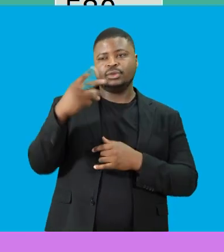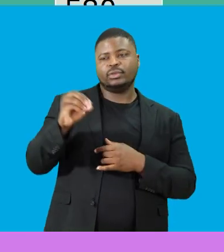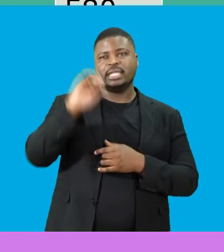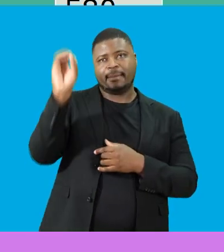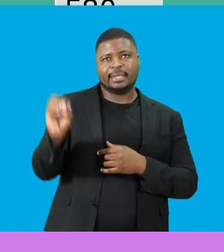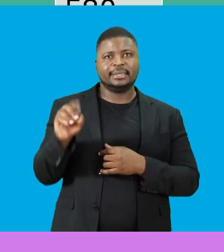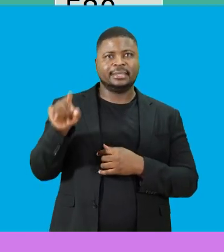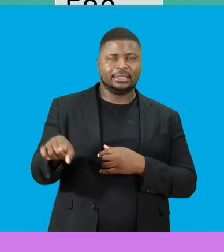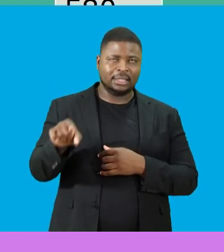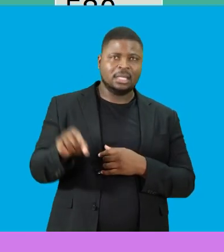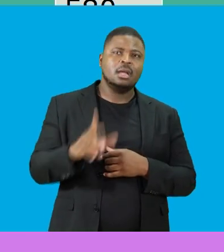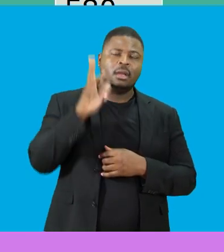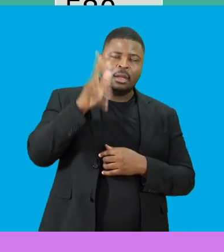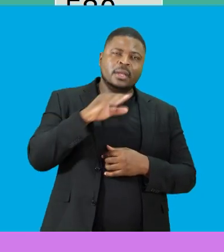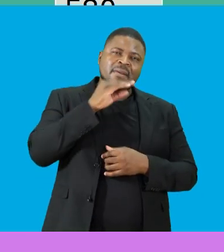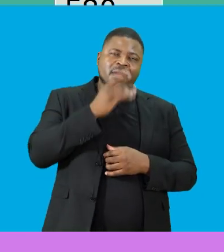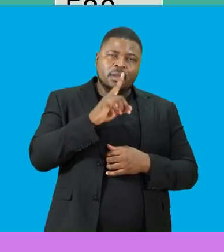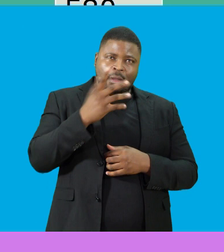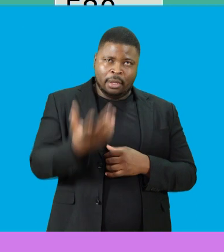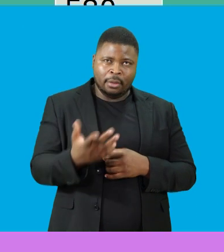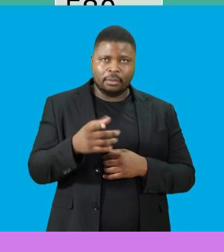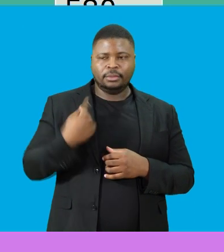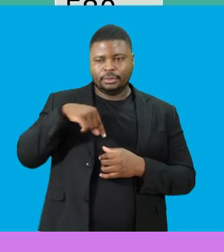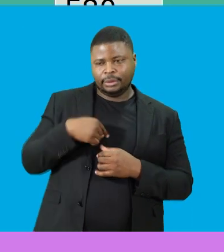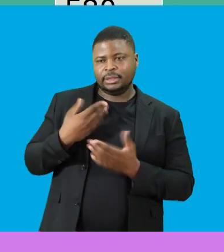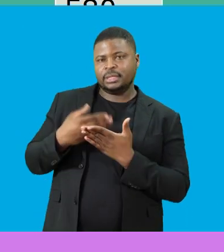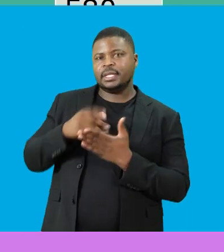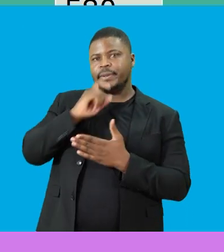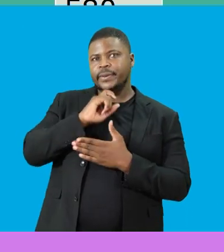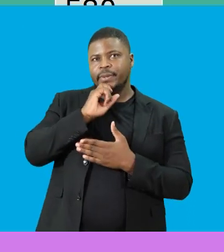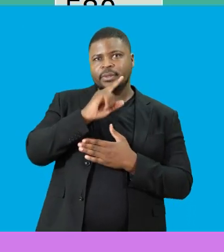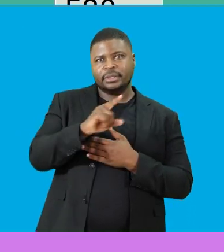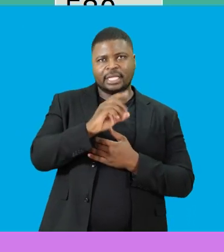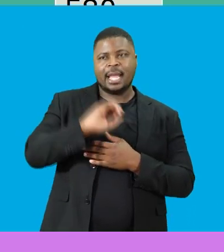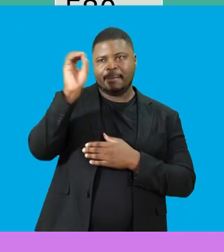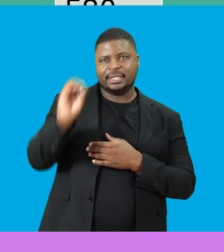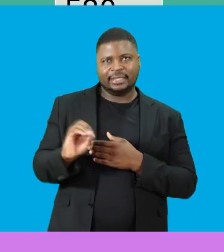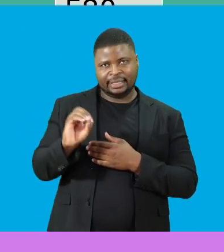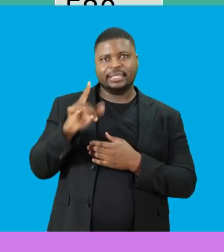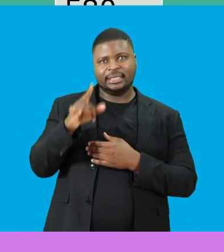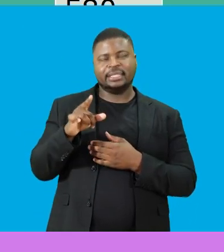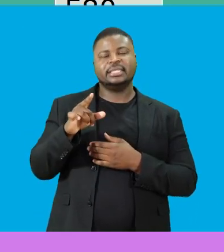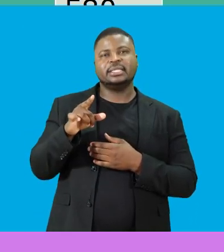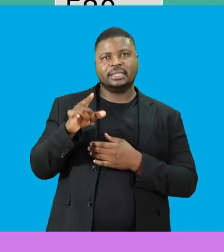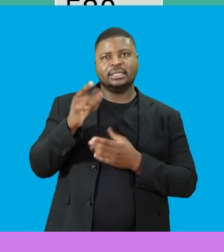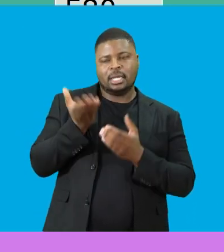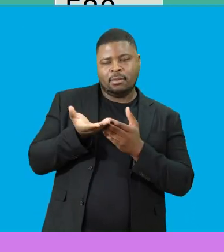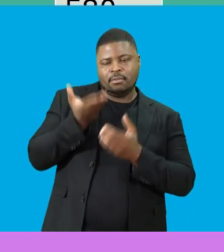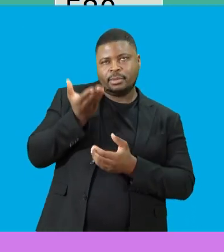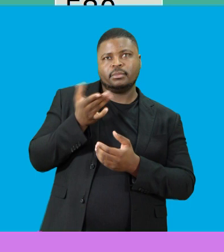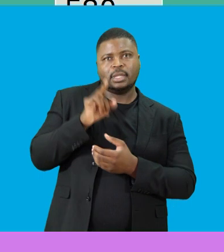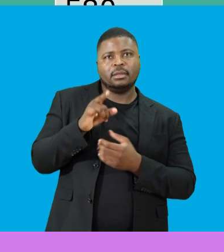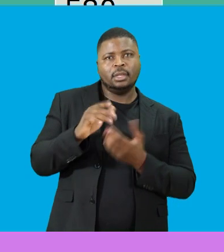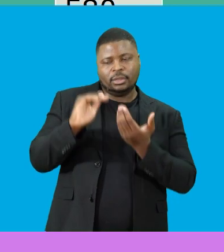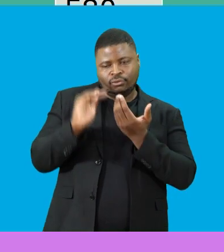20%. So when they discount him 20%, it means we can use percentage decrease, which is going to be percentage.